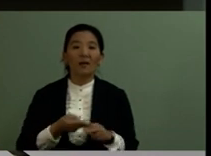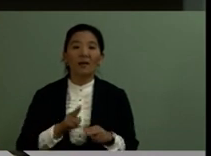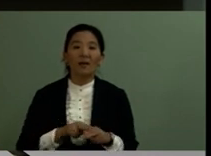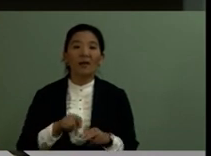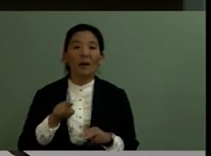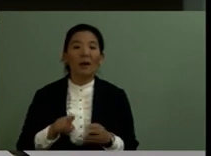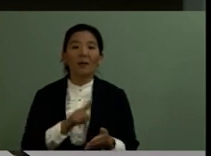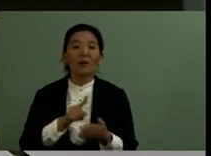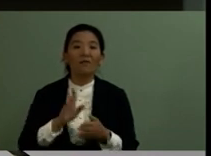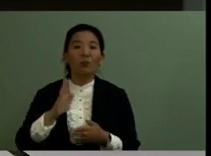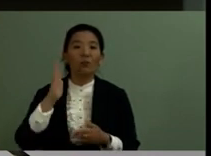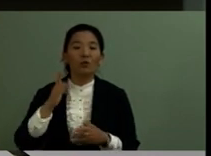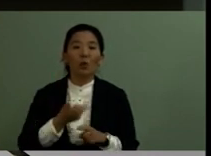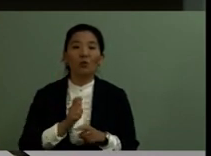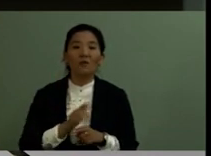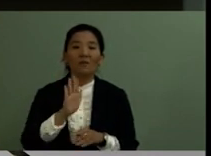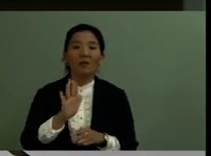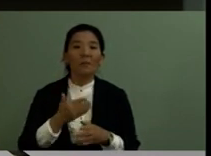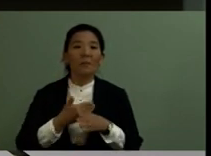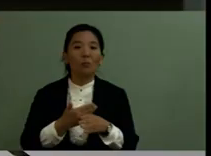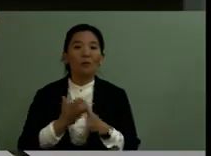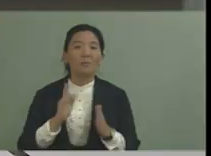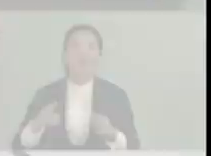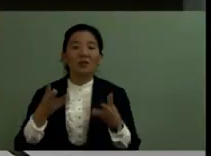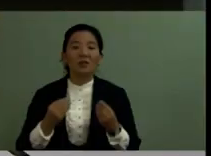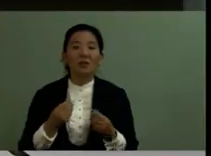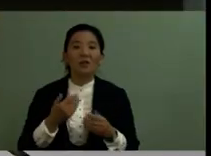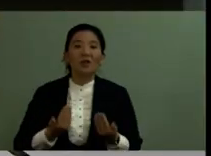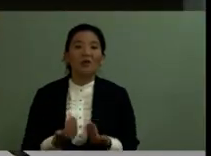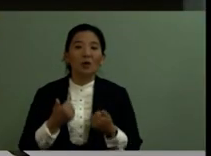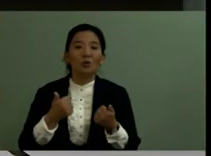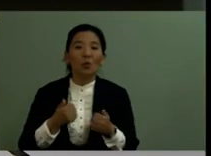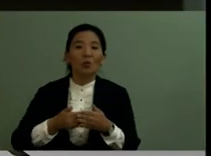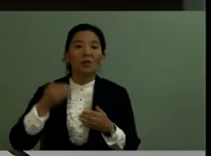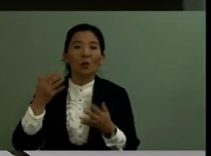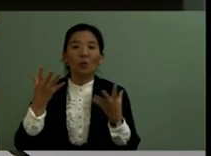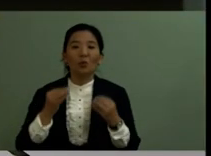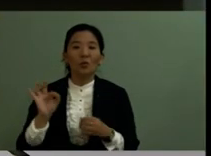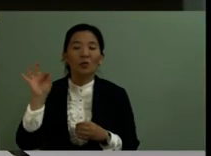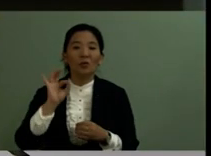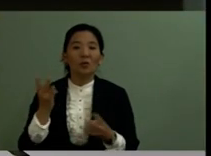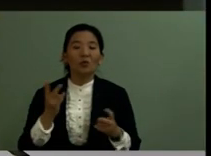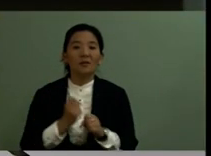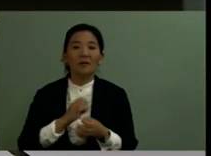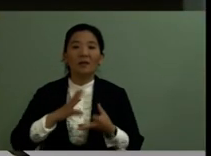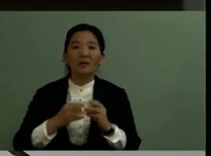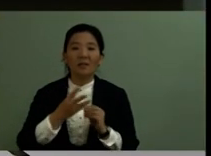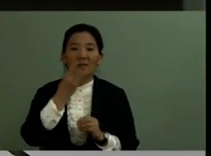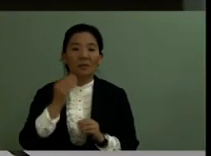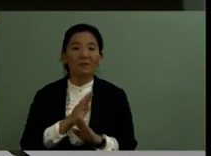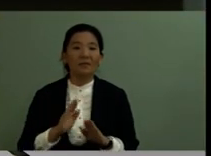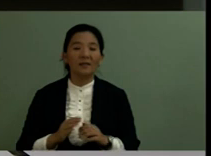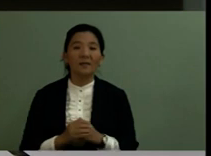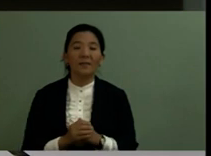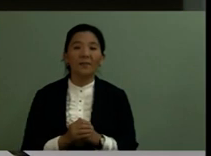narsa albatta kelajakda sizlarga juda ham katta yordam beradi. O'tgan kuningiz to'g'risida xulosa chiqarib, esingizdan